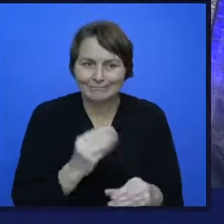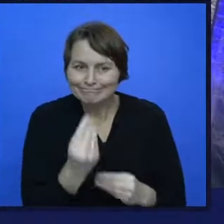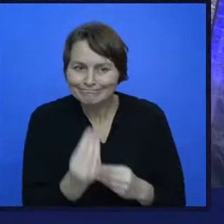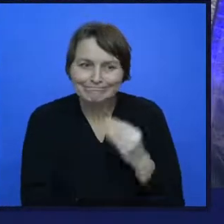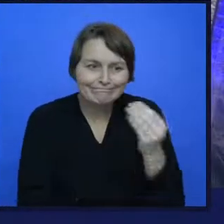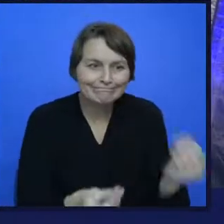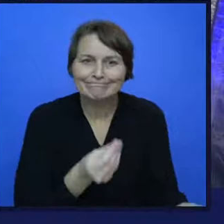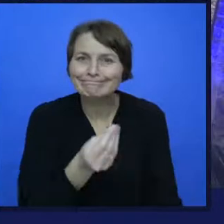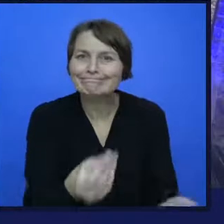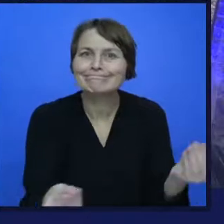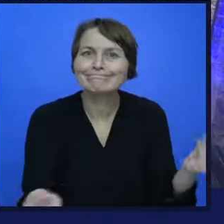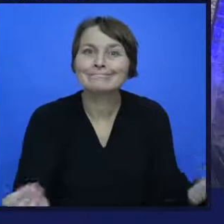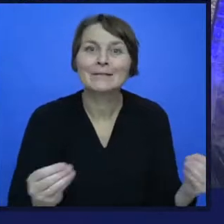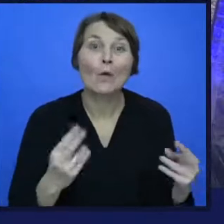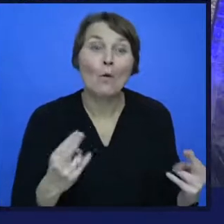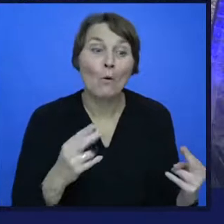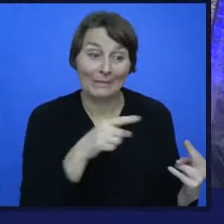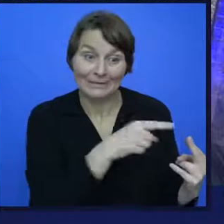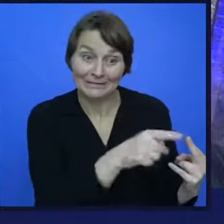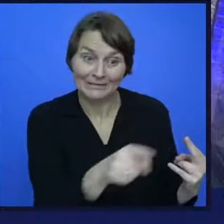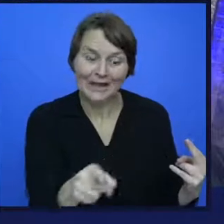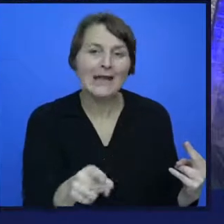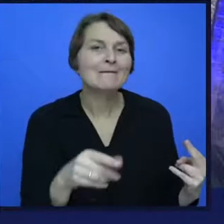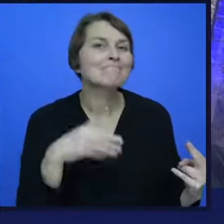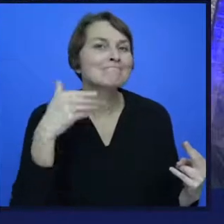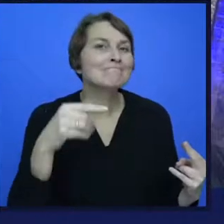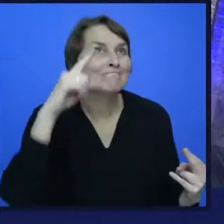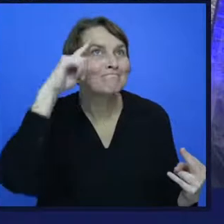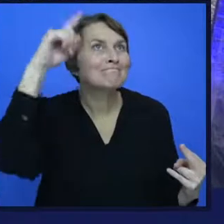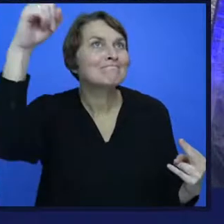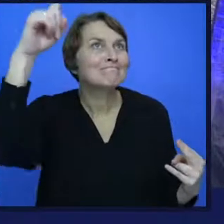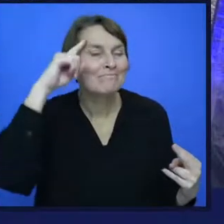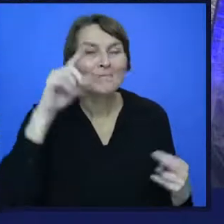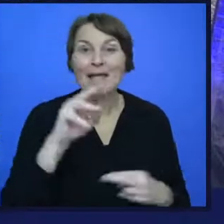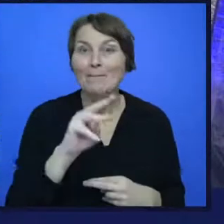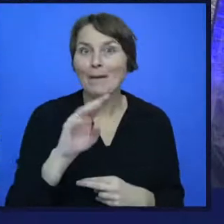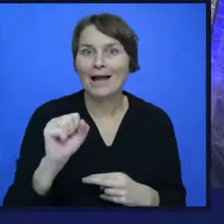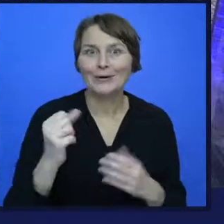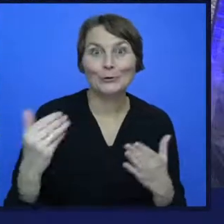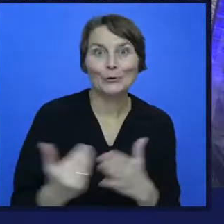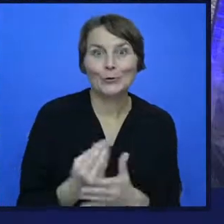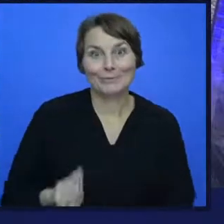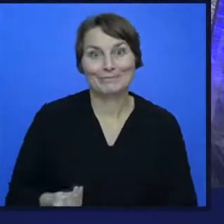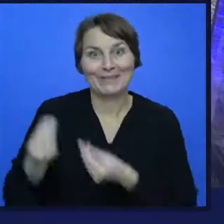hopes that, you know, down the road, they reinvent what services Microsoft need to create.